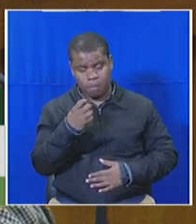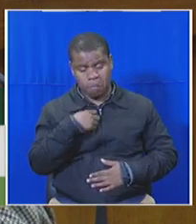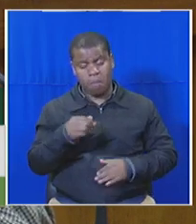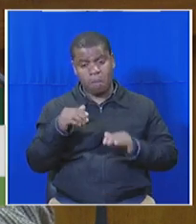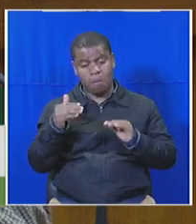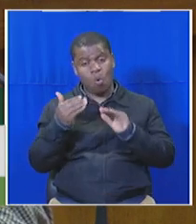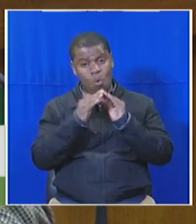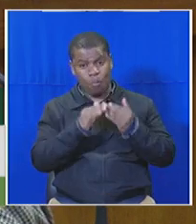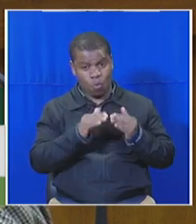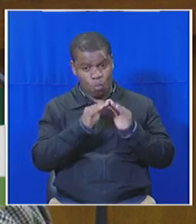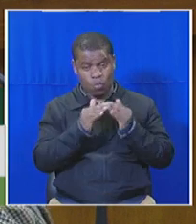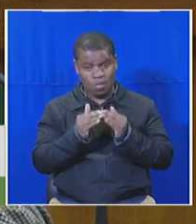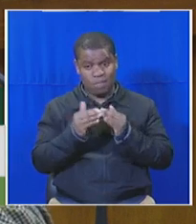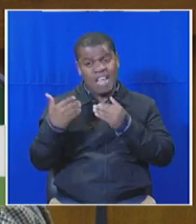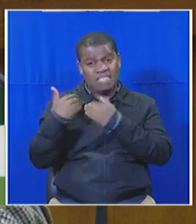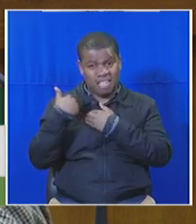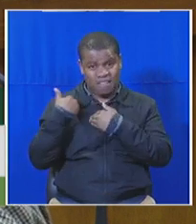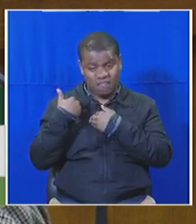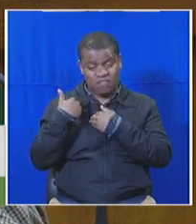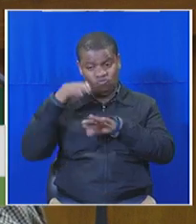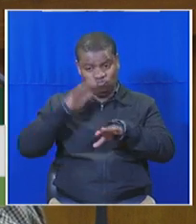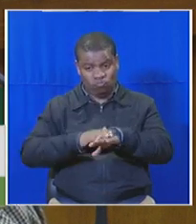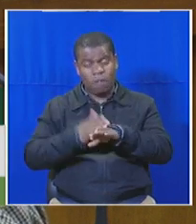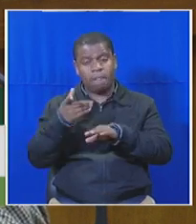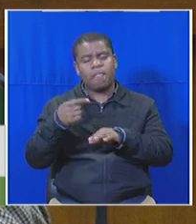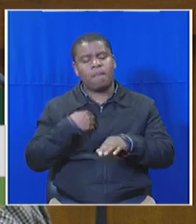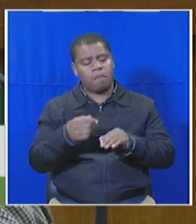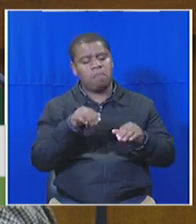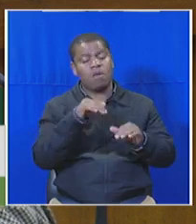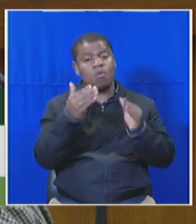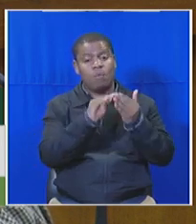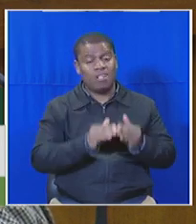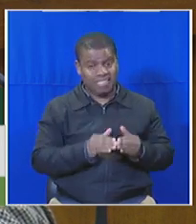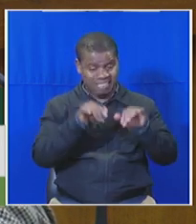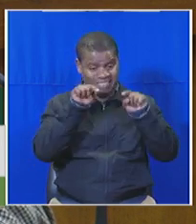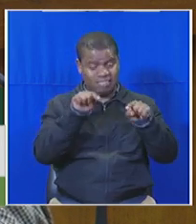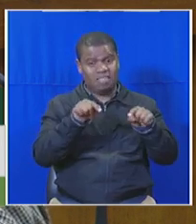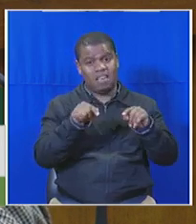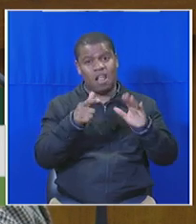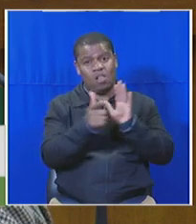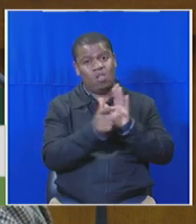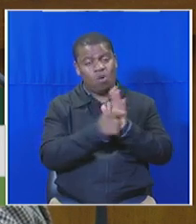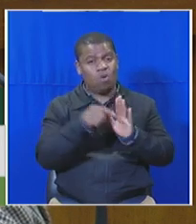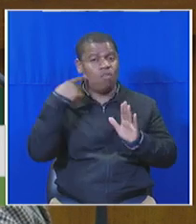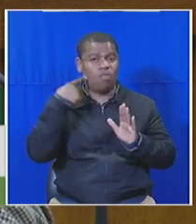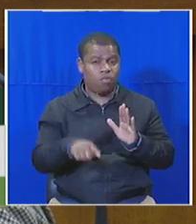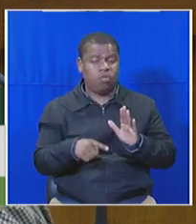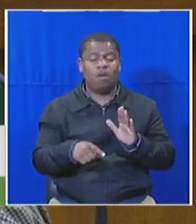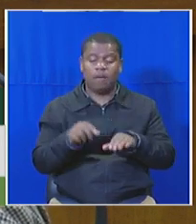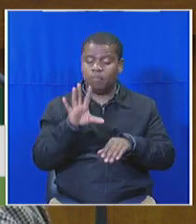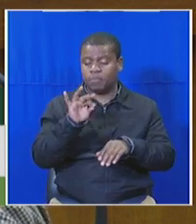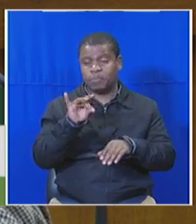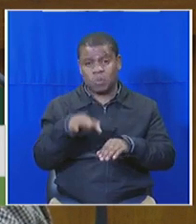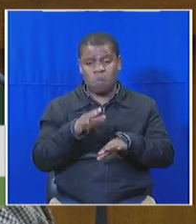safety, security, and policing. Lawlessness, the tsunami of which seems to be rising daily, is